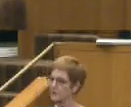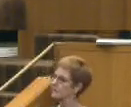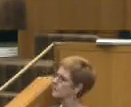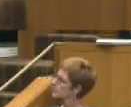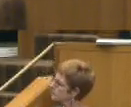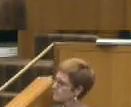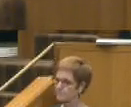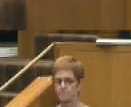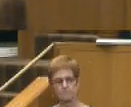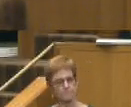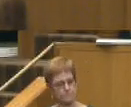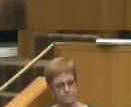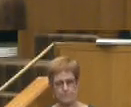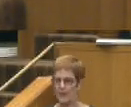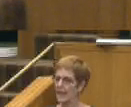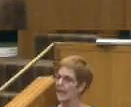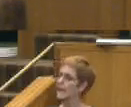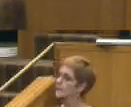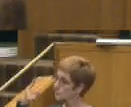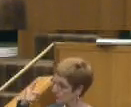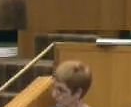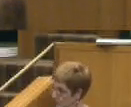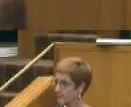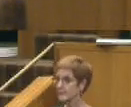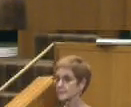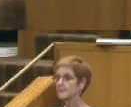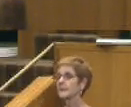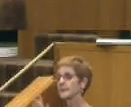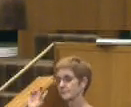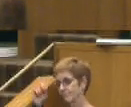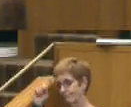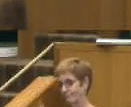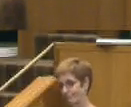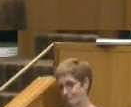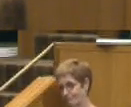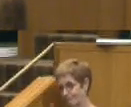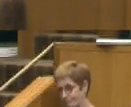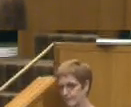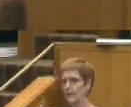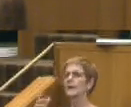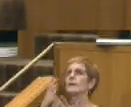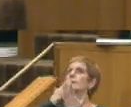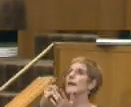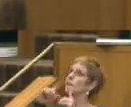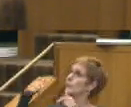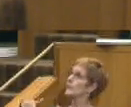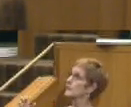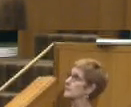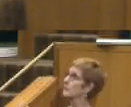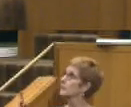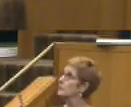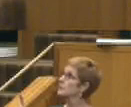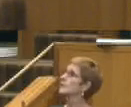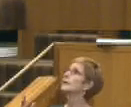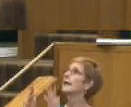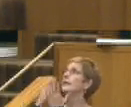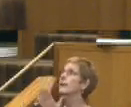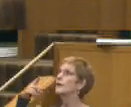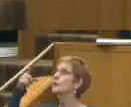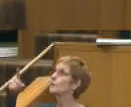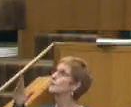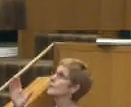for the invocation, and following that, we will stand for the color guard and the posting of colors, as well as our Pledge of Allegiance and